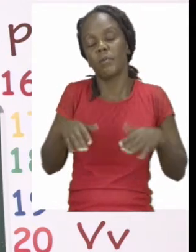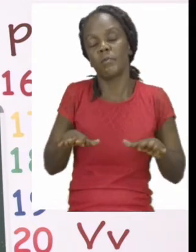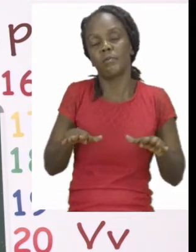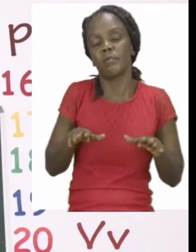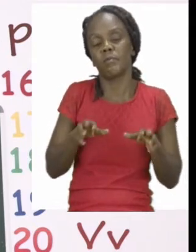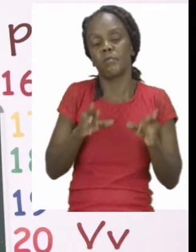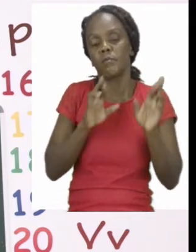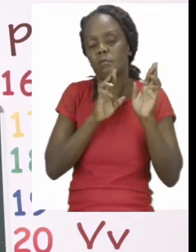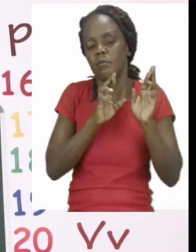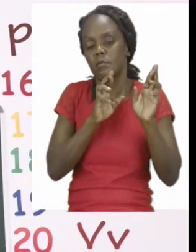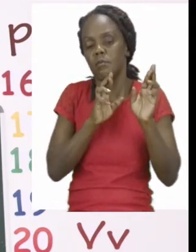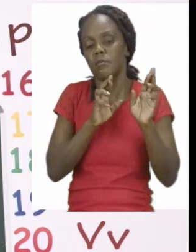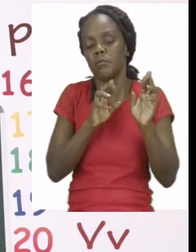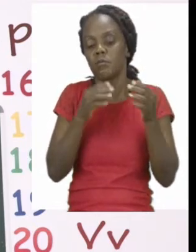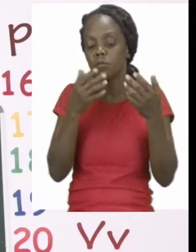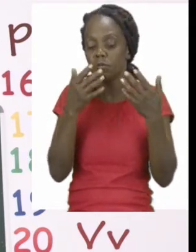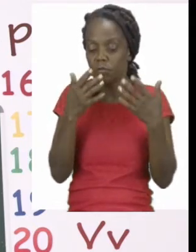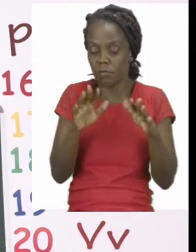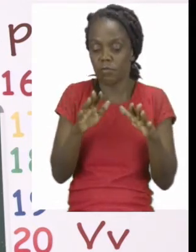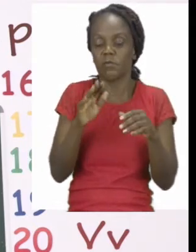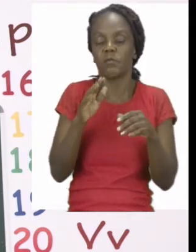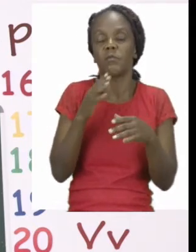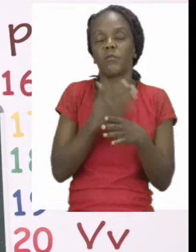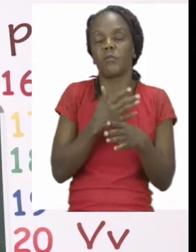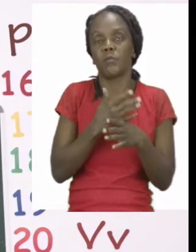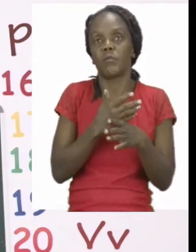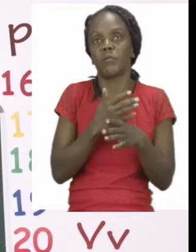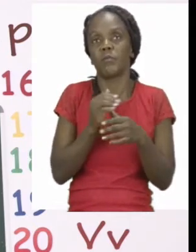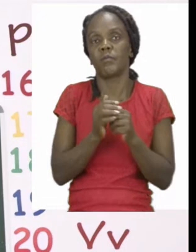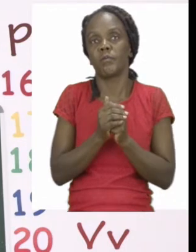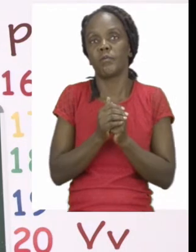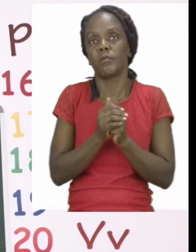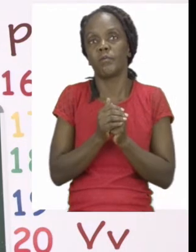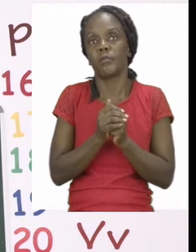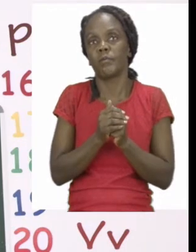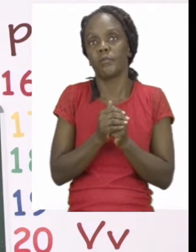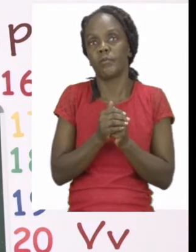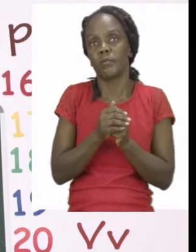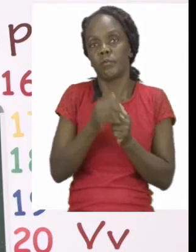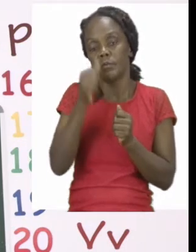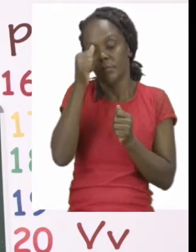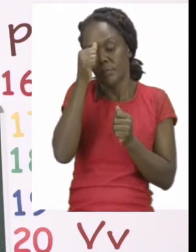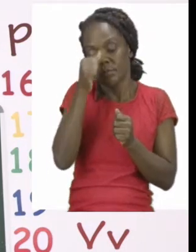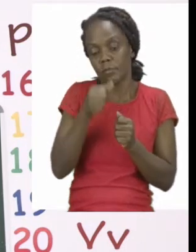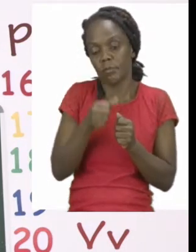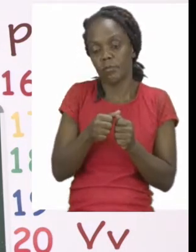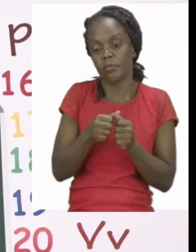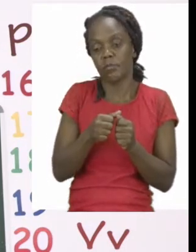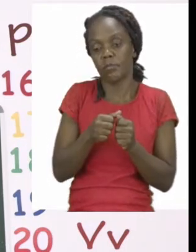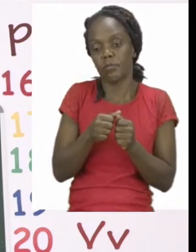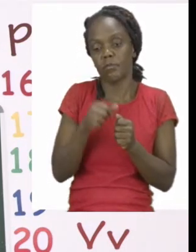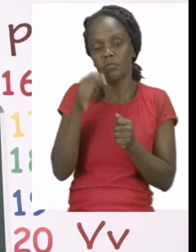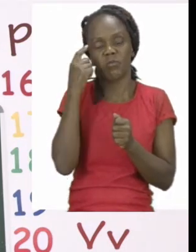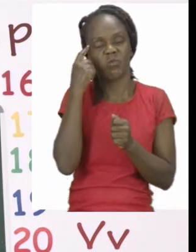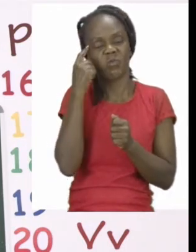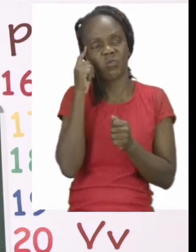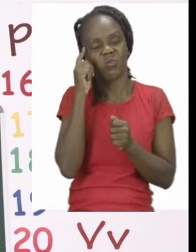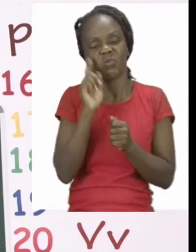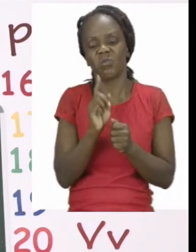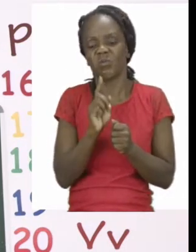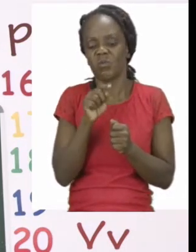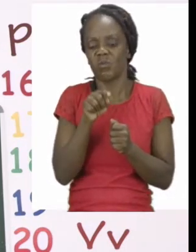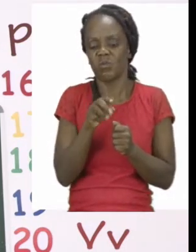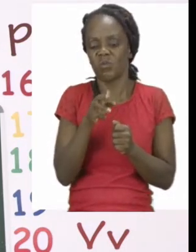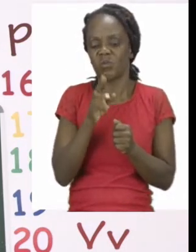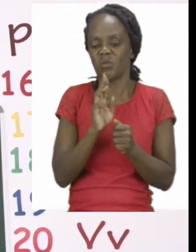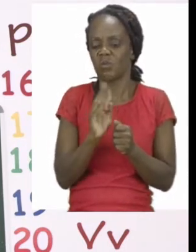work. Remember, if you do not know or you don't understand, you can always ask